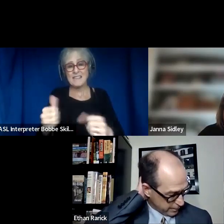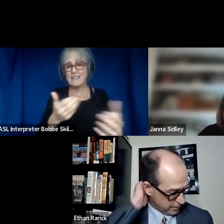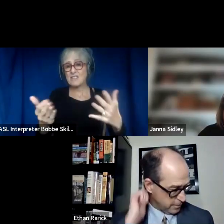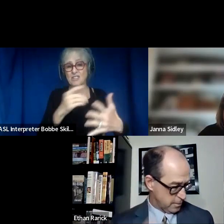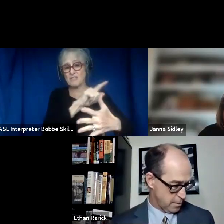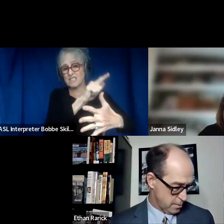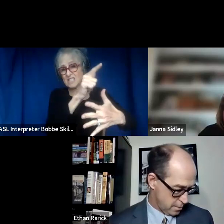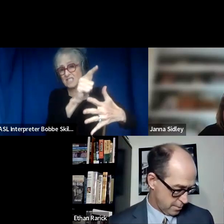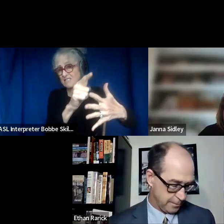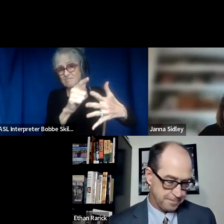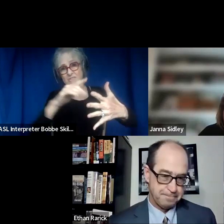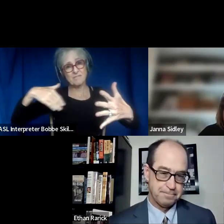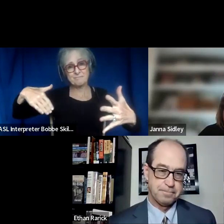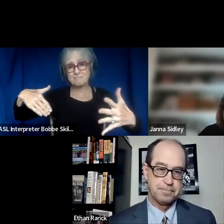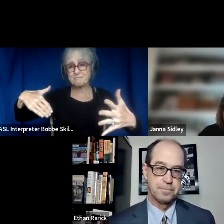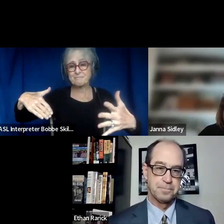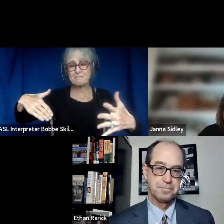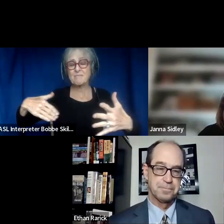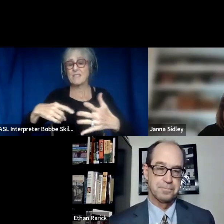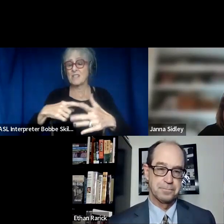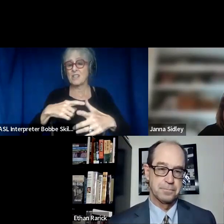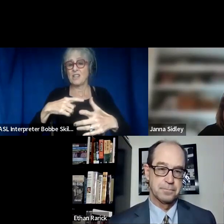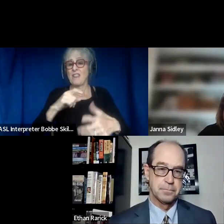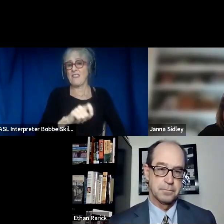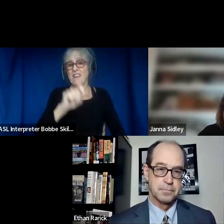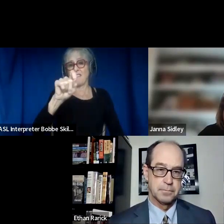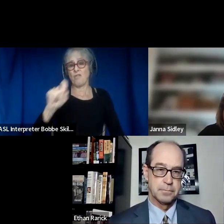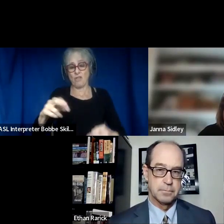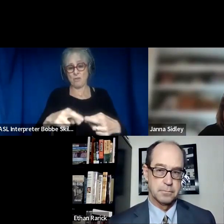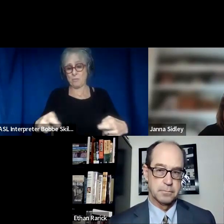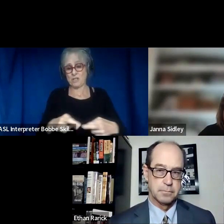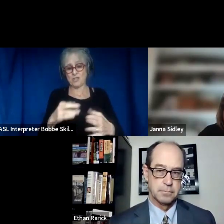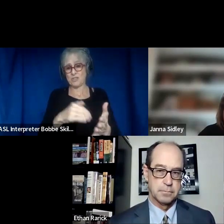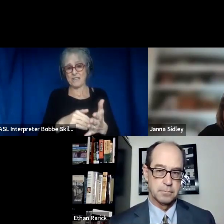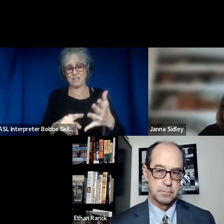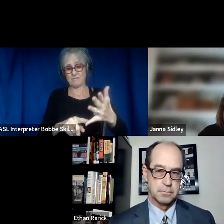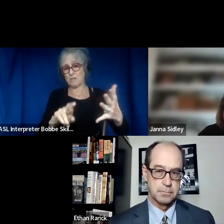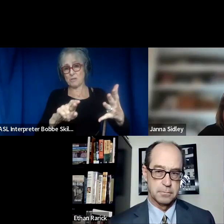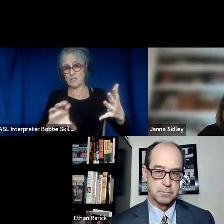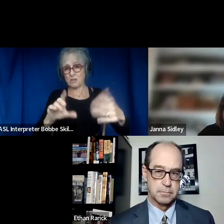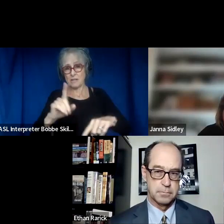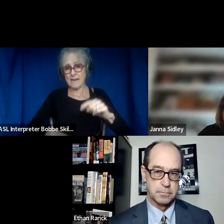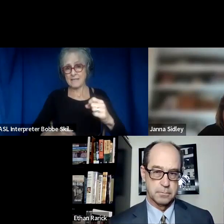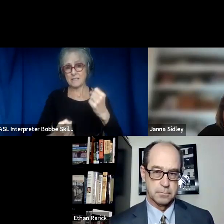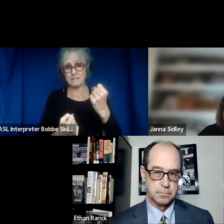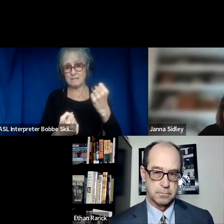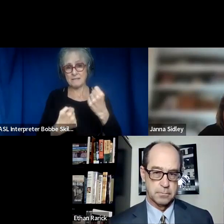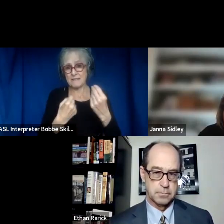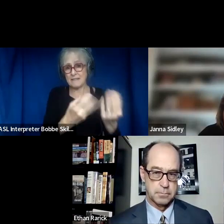another. Therefore, the regional center is not able to provide the supports that my son